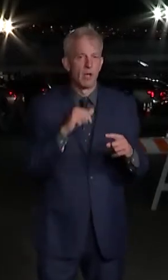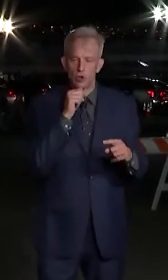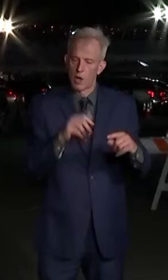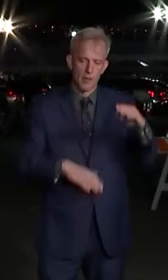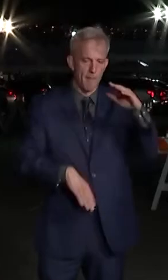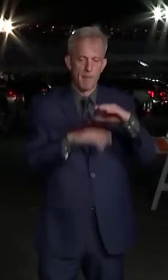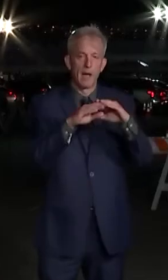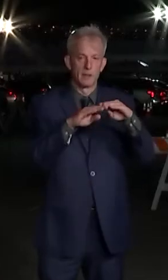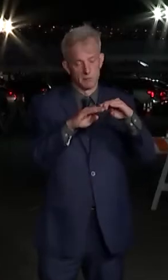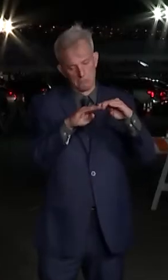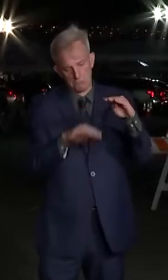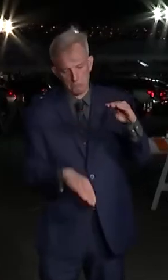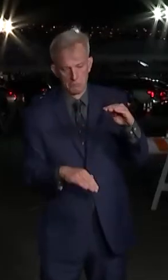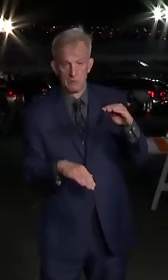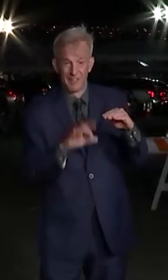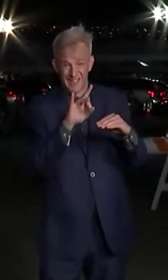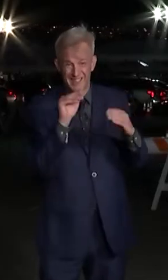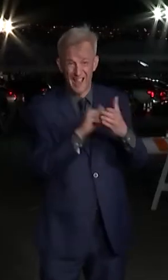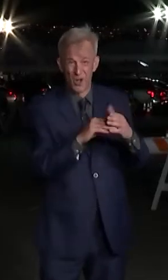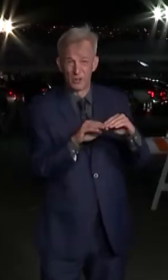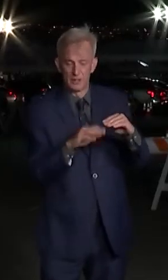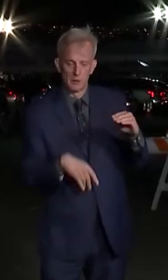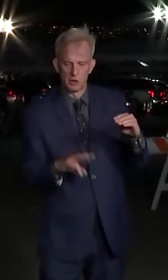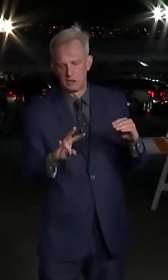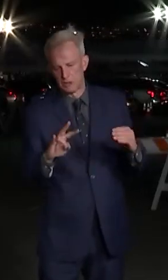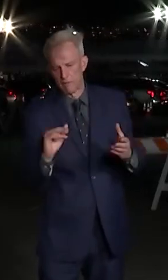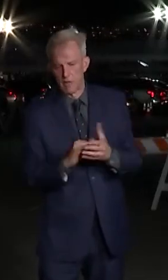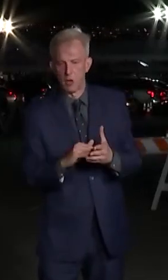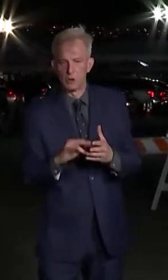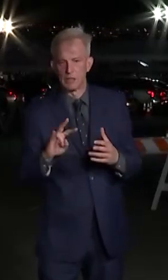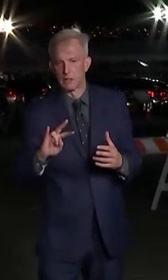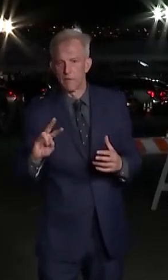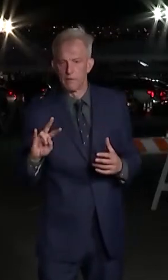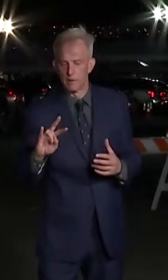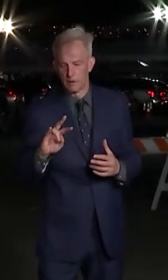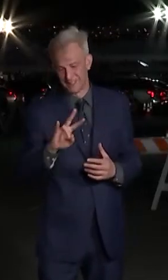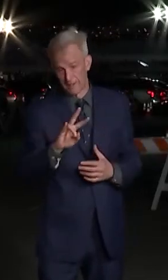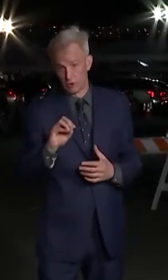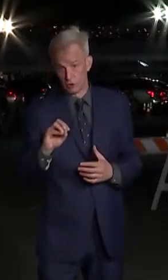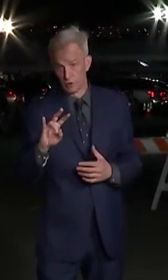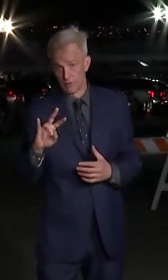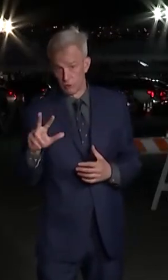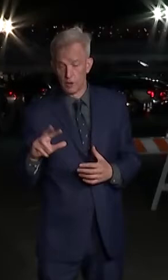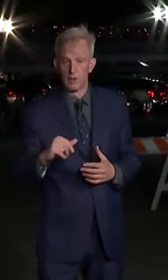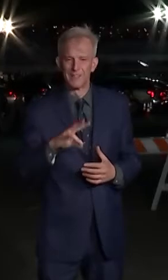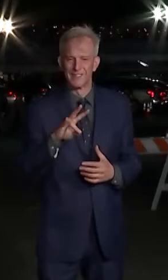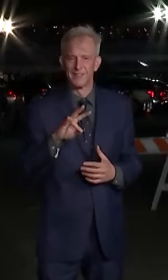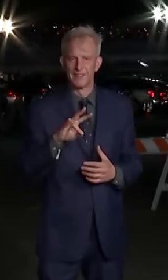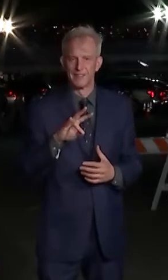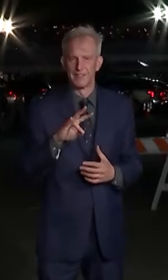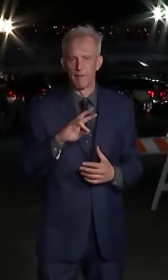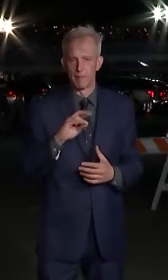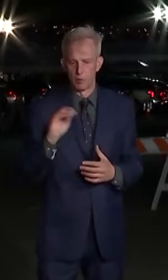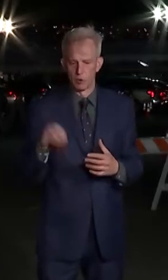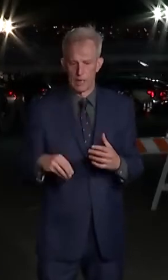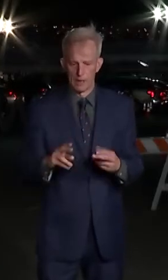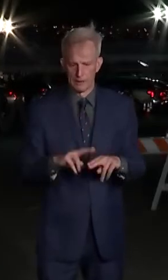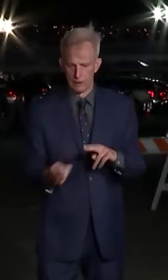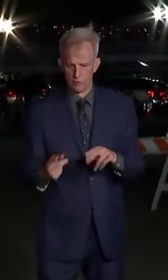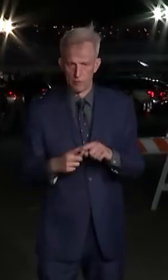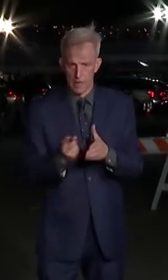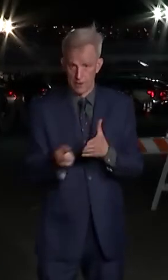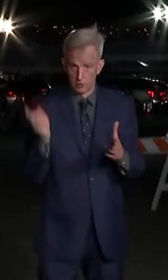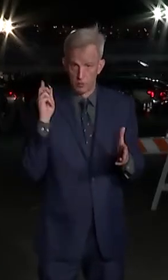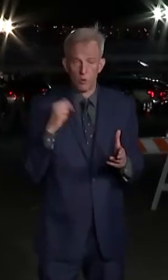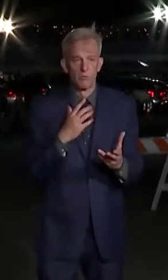8,000, currently 7,073 people, the 7% decrease since last week. And I want to thank our hospital staffs.